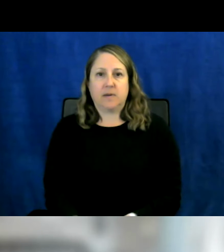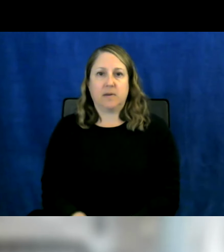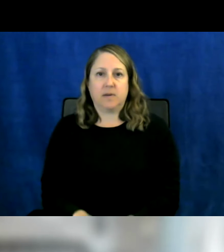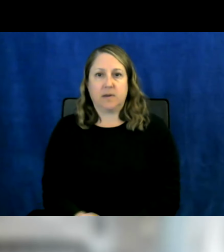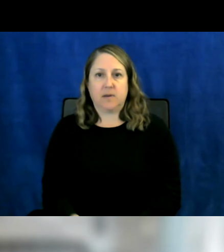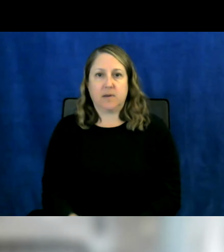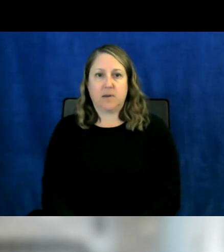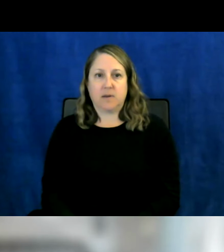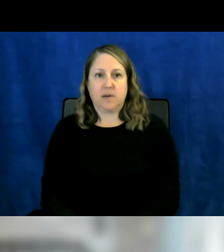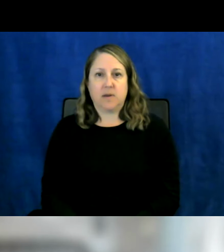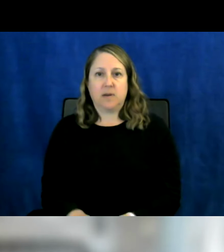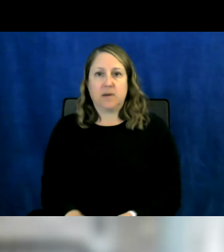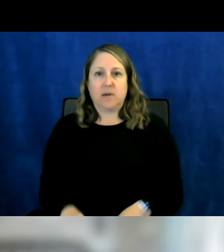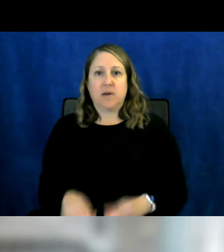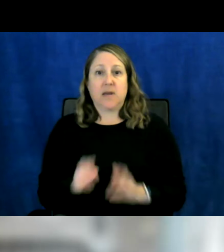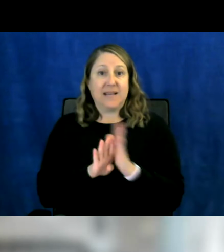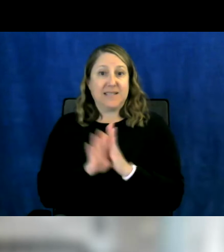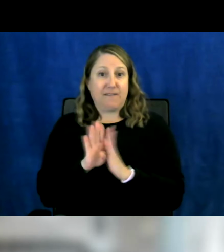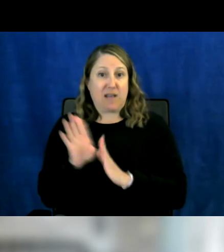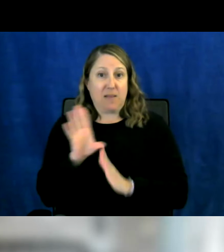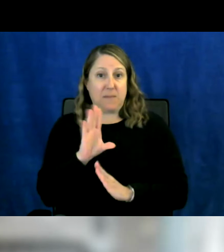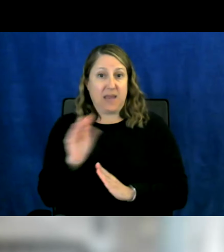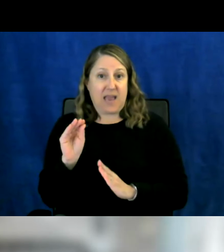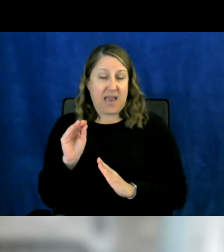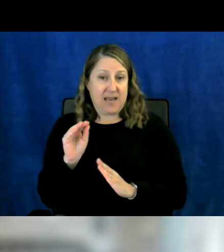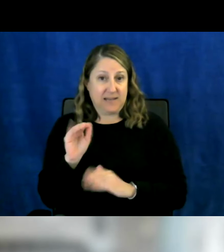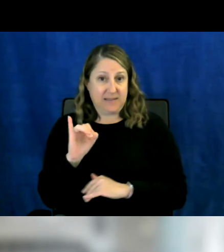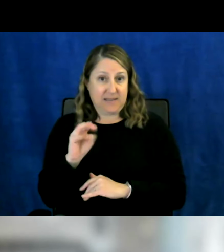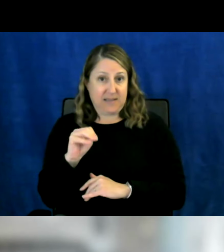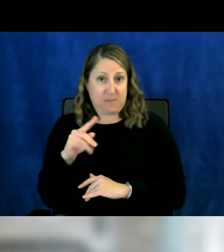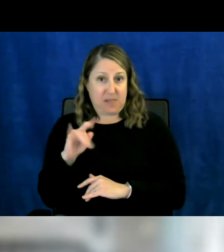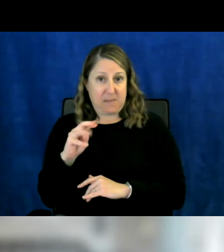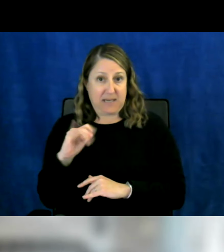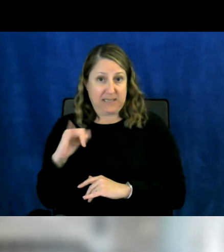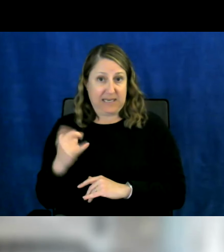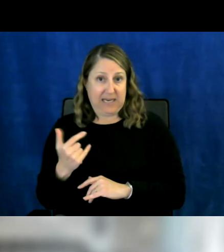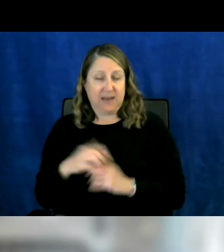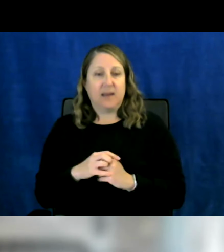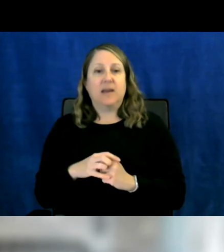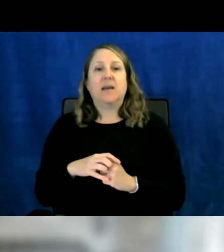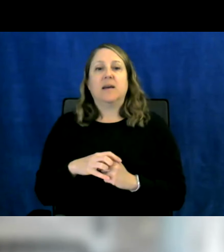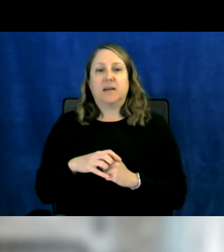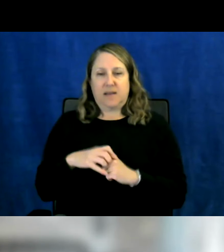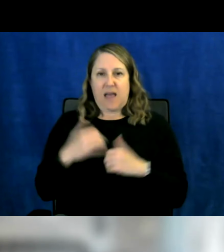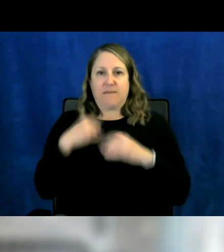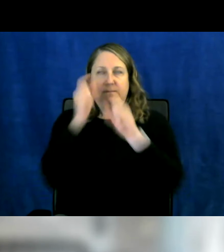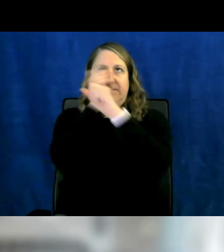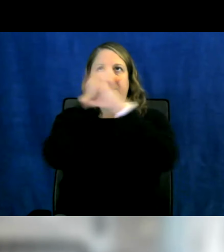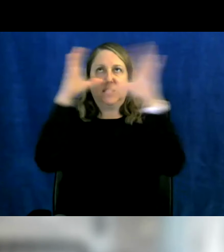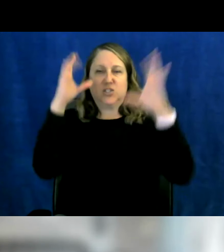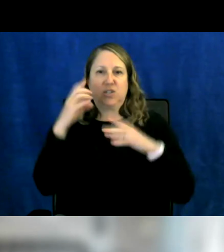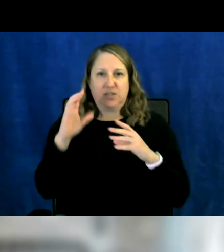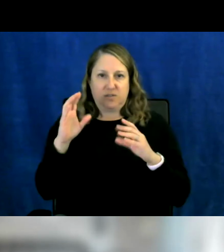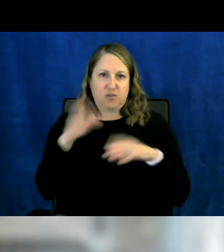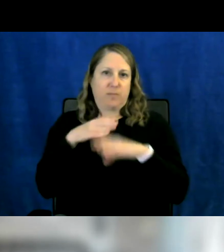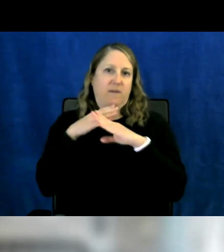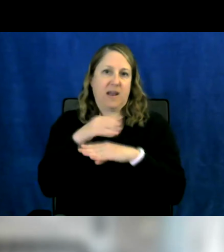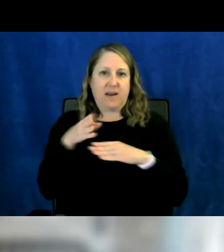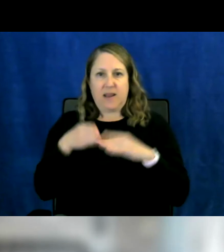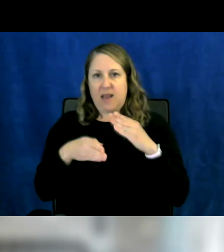In developing and implementing its first ever action plan, Cal-ICH is pursuing a vision for the council and the state's work to prevent and end